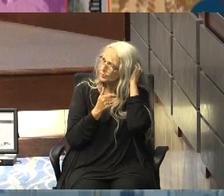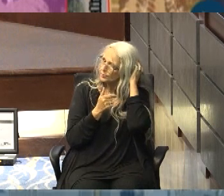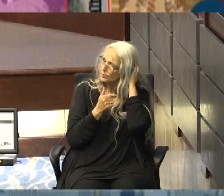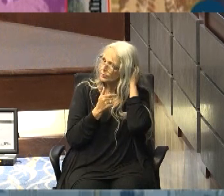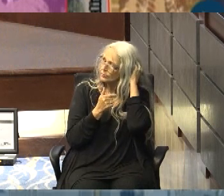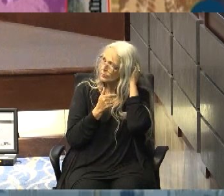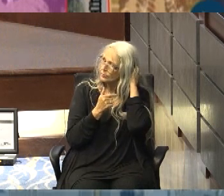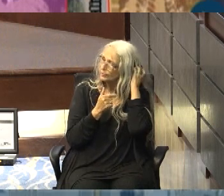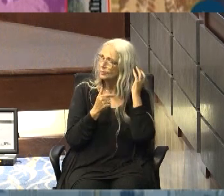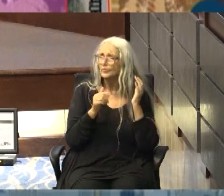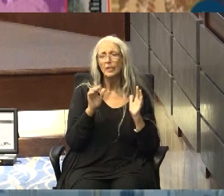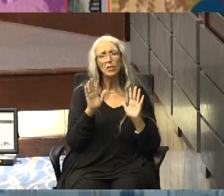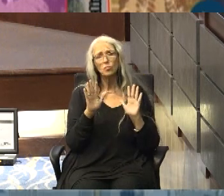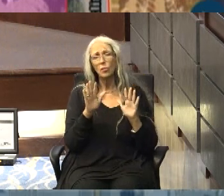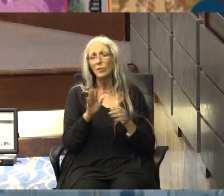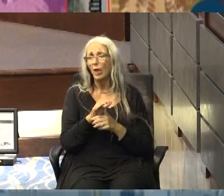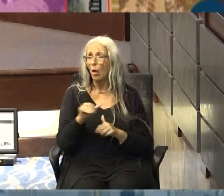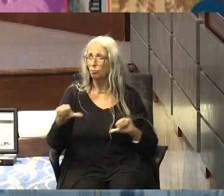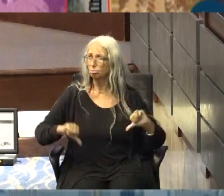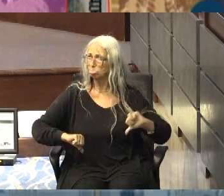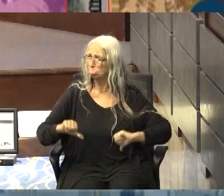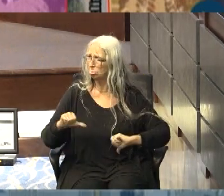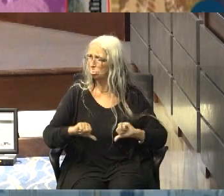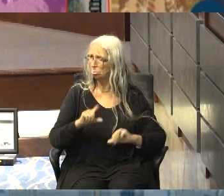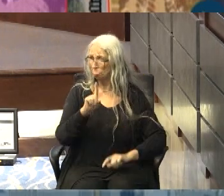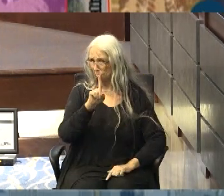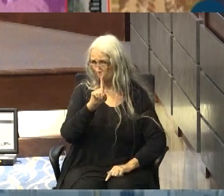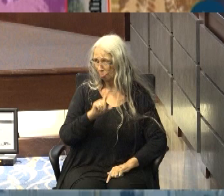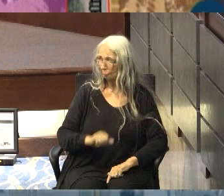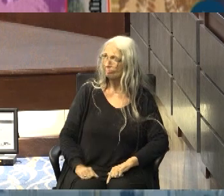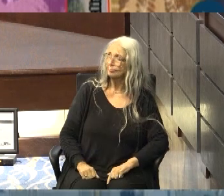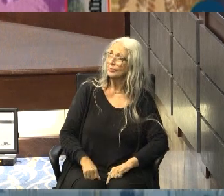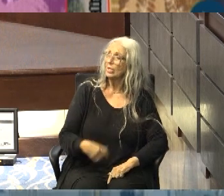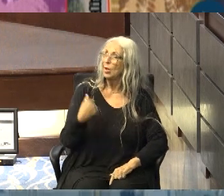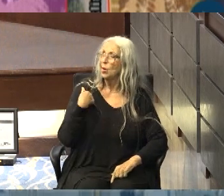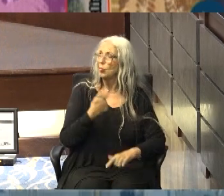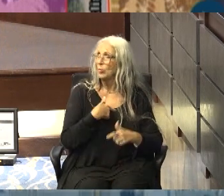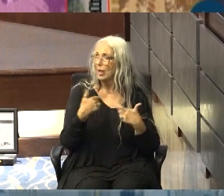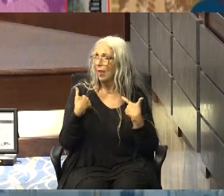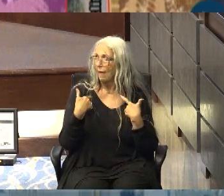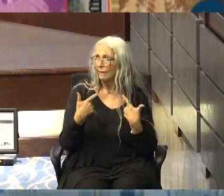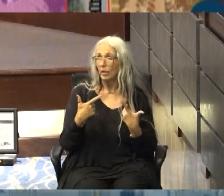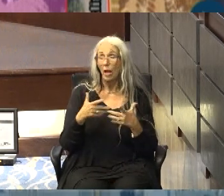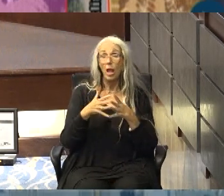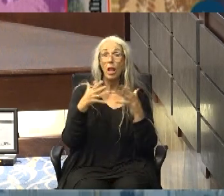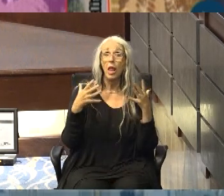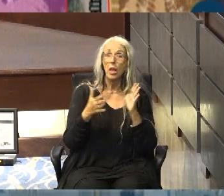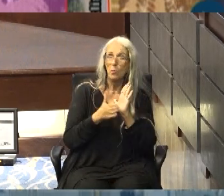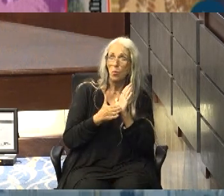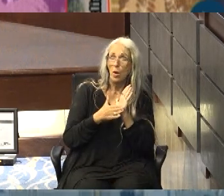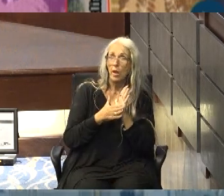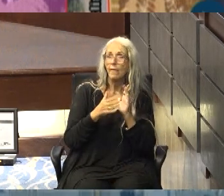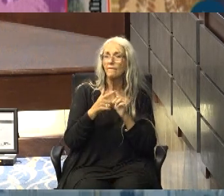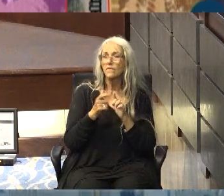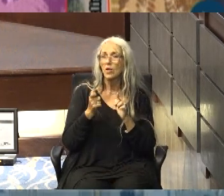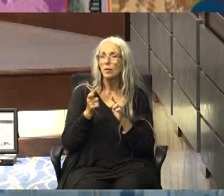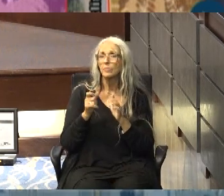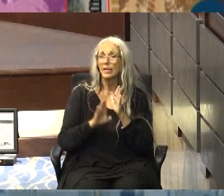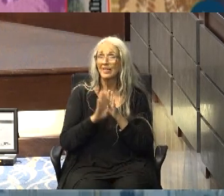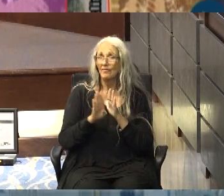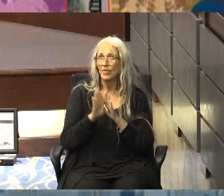That's really great. And I do want to brag for just a moment on Jeremy because we have received high praise from the developer community